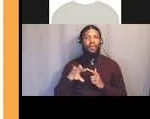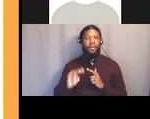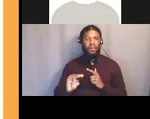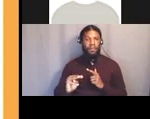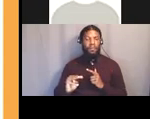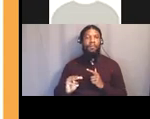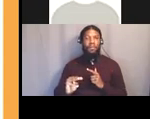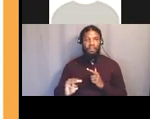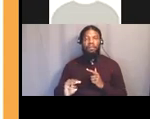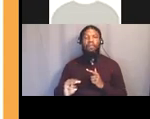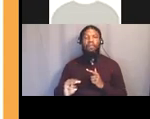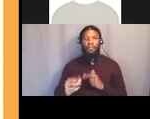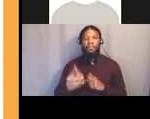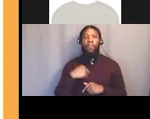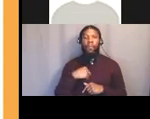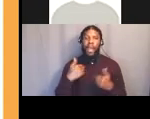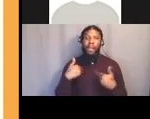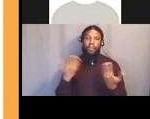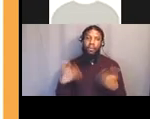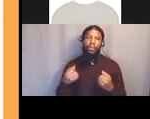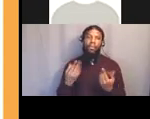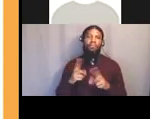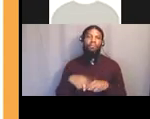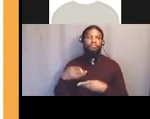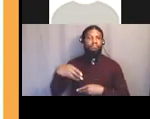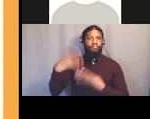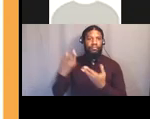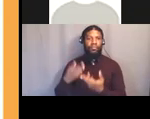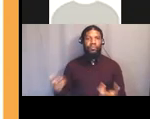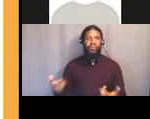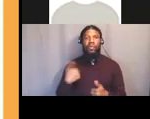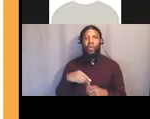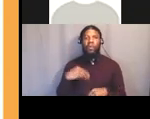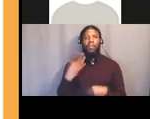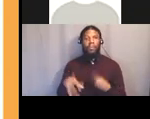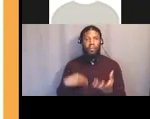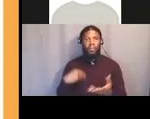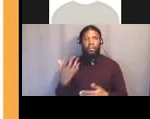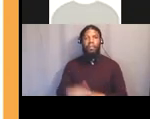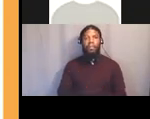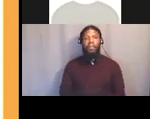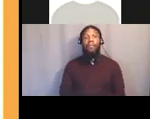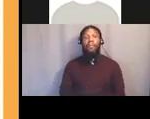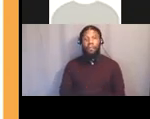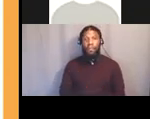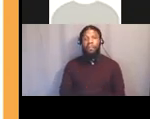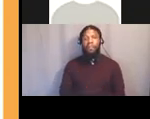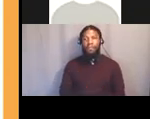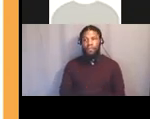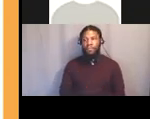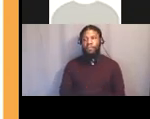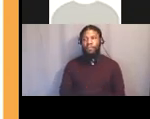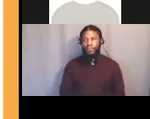So we have a lot of resources that we want to connect folks with. Some of these resources